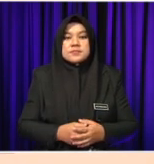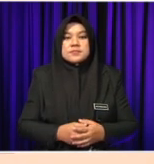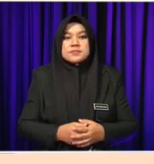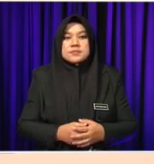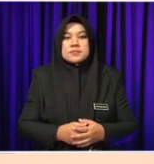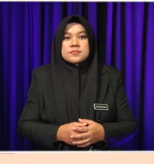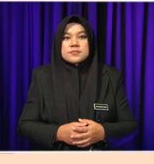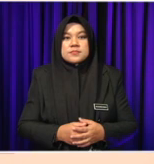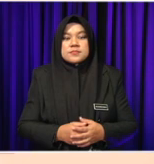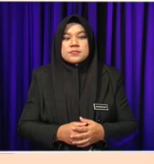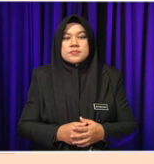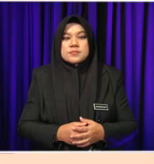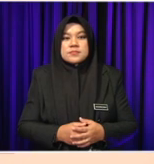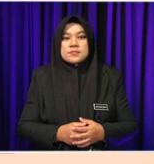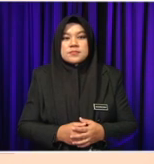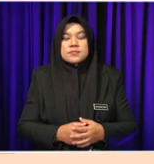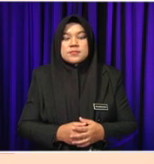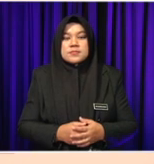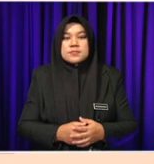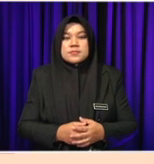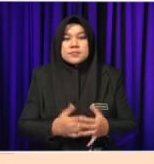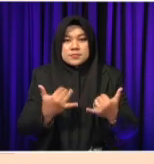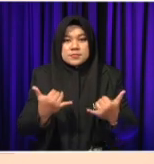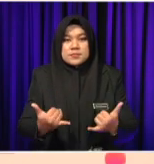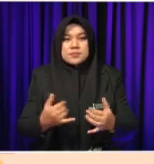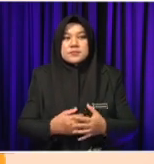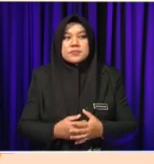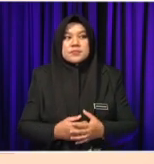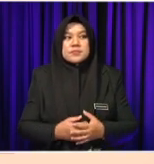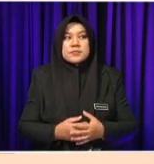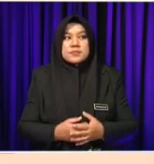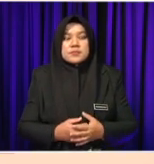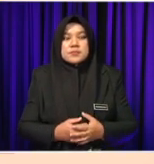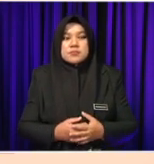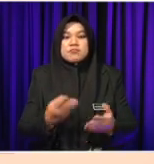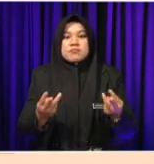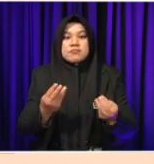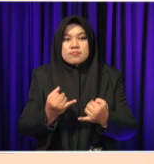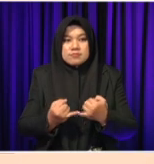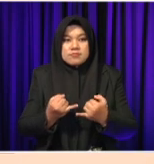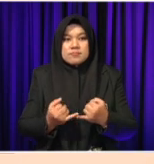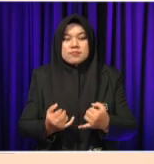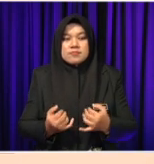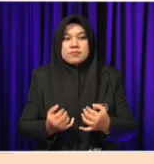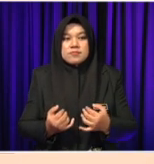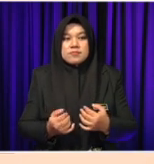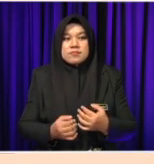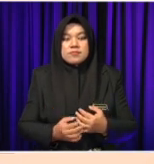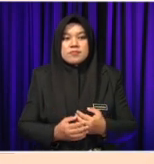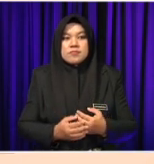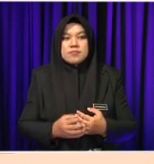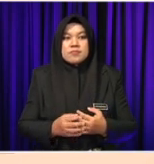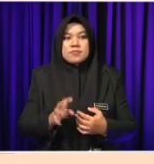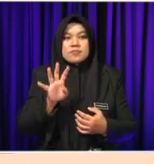job, Faris. Okay. Okay, so now let us spin the last wheel perhaps so that our students get a chance to answer. Okay. All